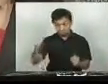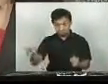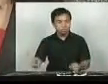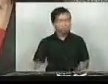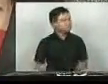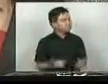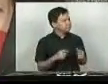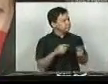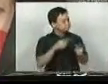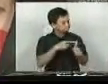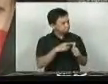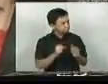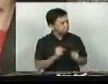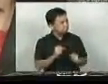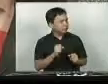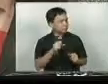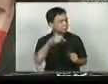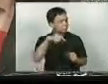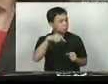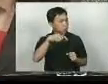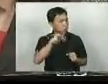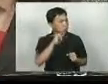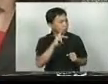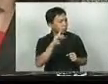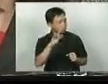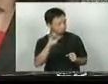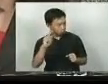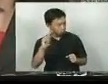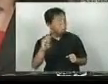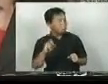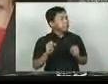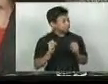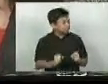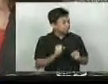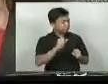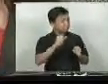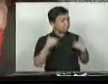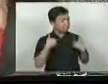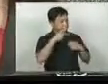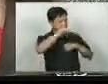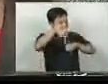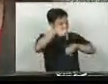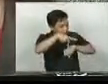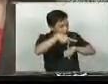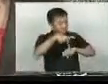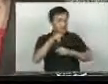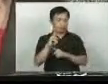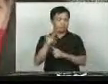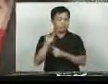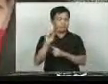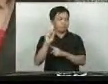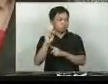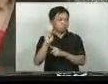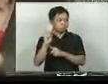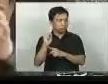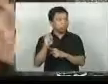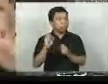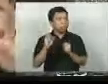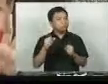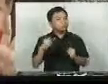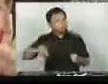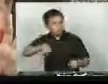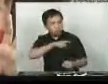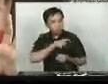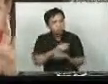used in the Philippines if it is an Asian version or a Philippine version. Oh, there is a Yes, Philippine in fact, we are version. also distributing this. We simply